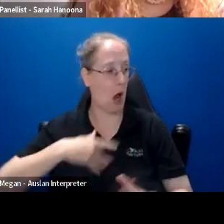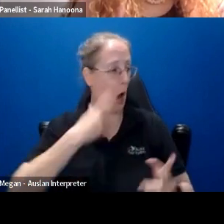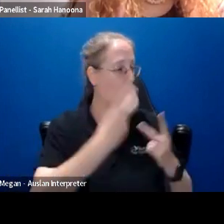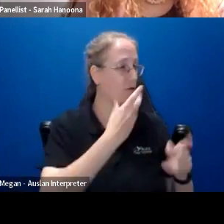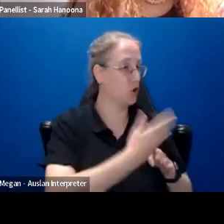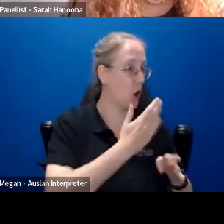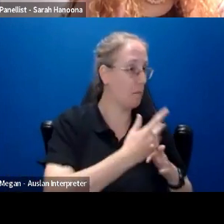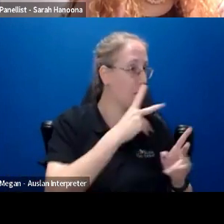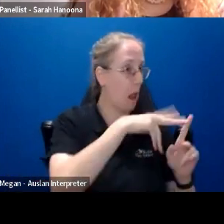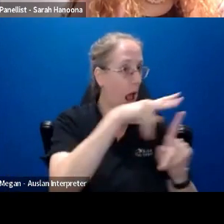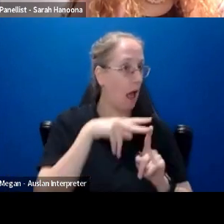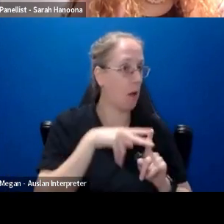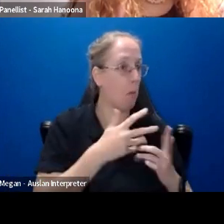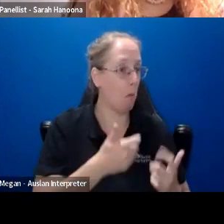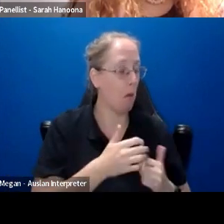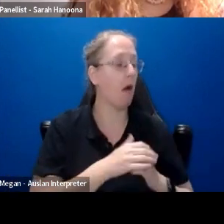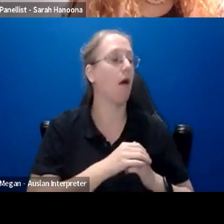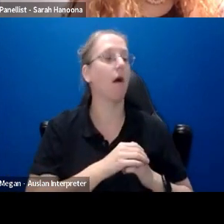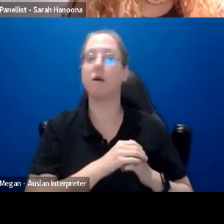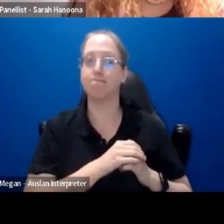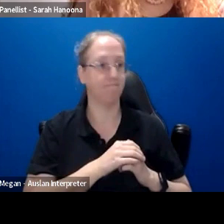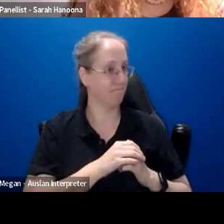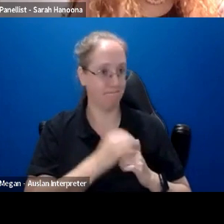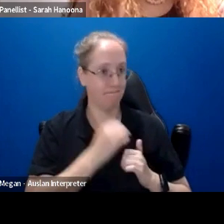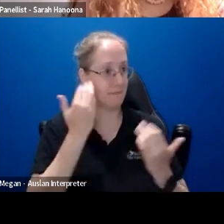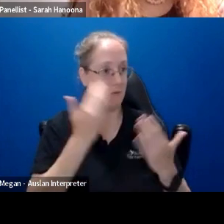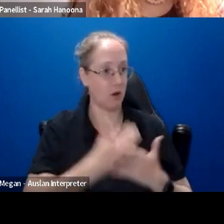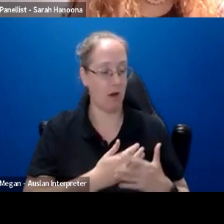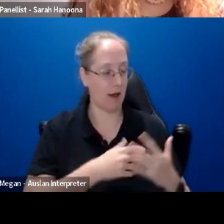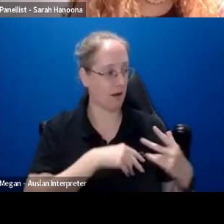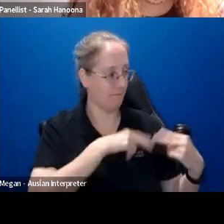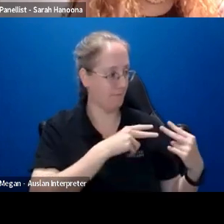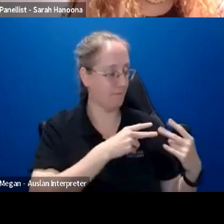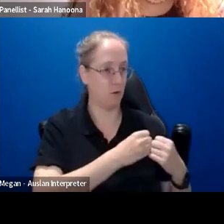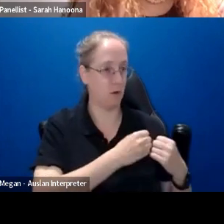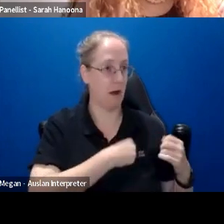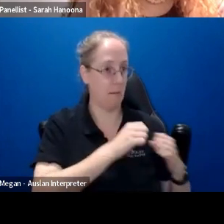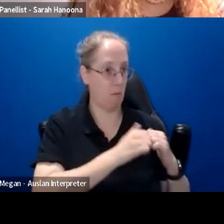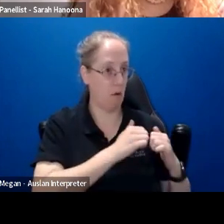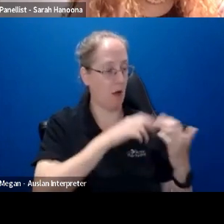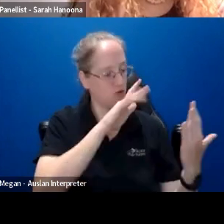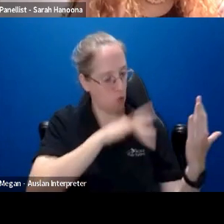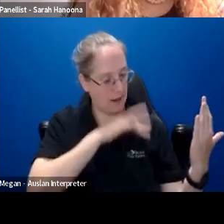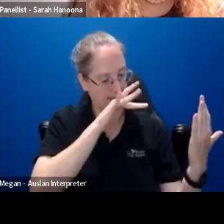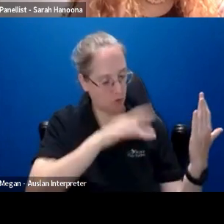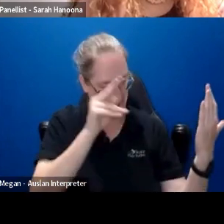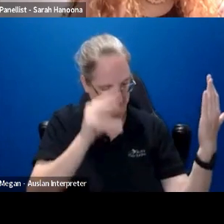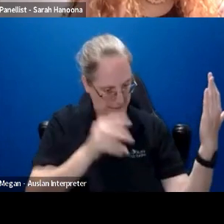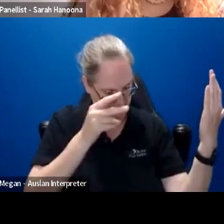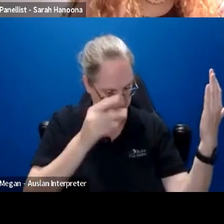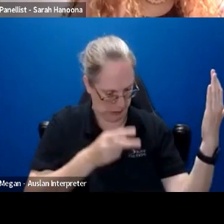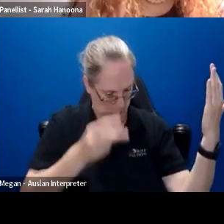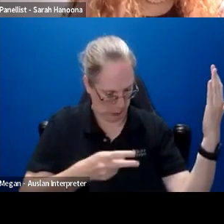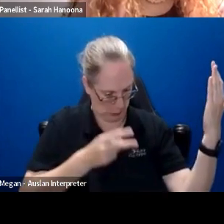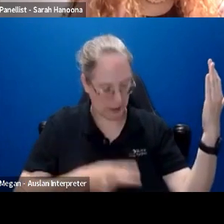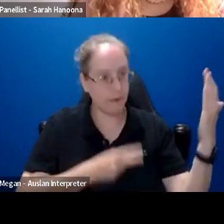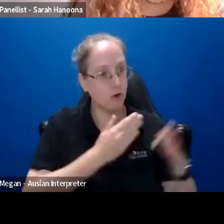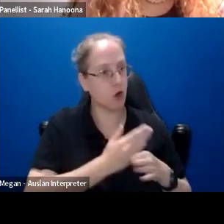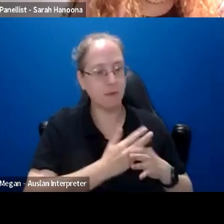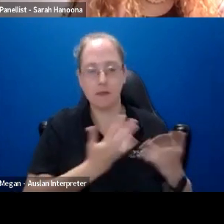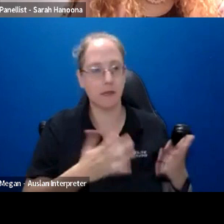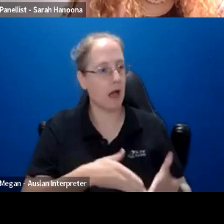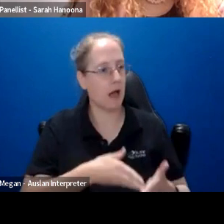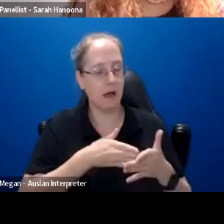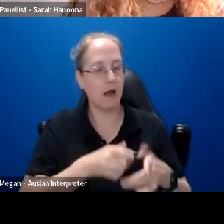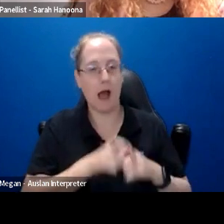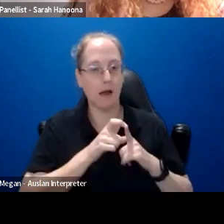somewhere. But I remember every night I sit with my brother scrolling down websites trying to find a job, but it was very hard because